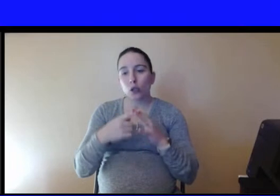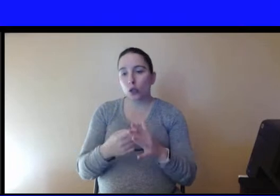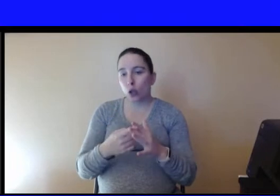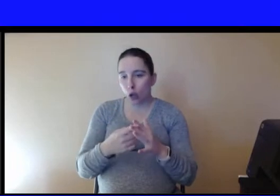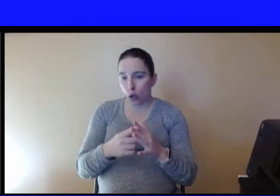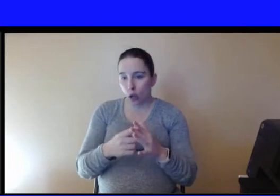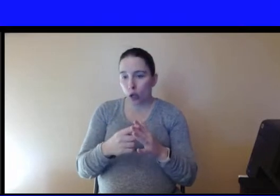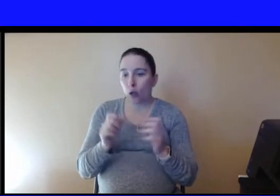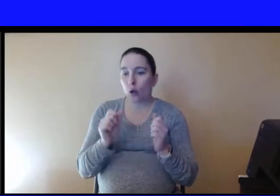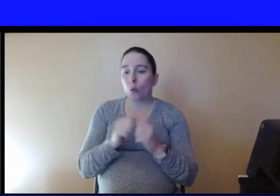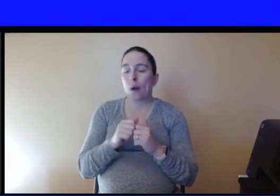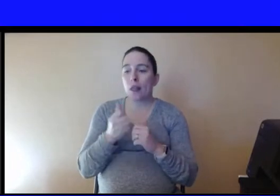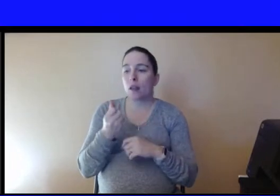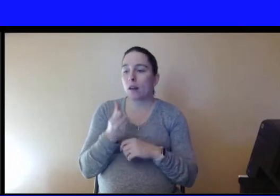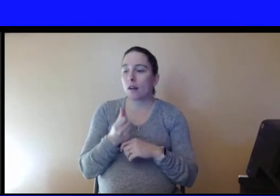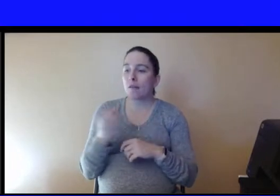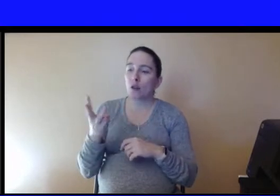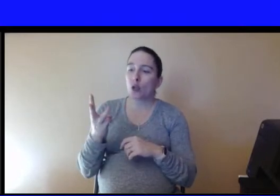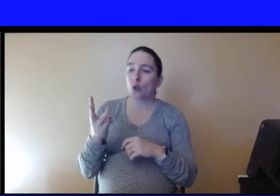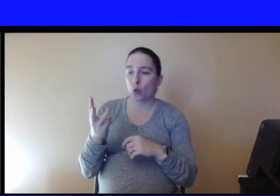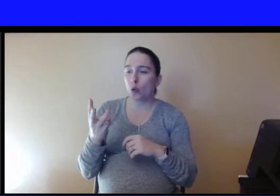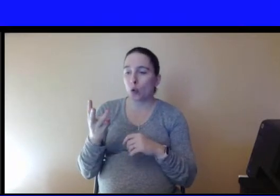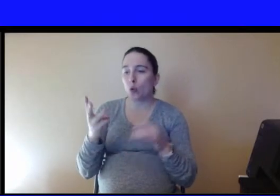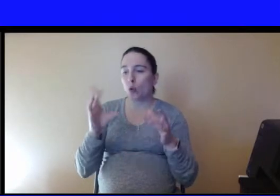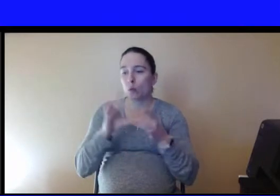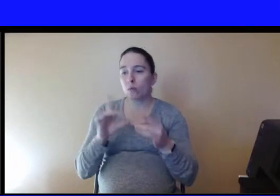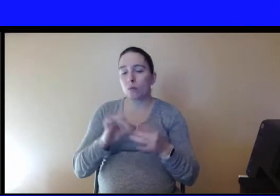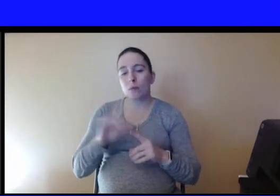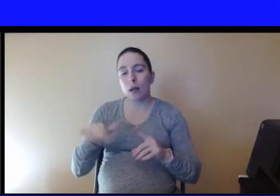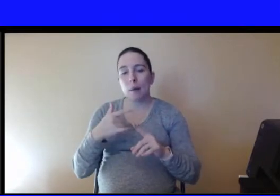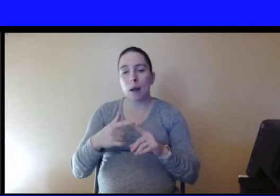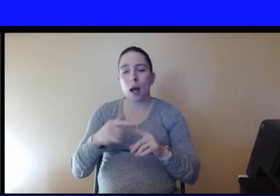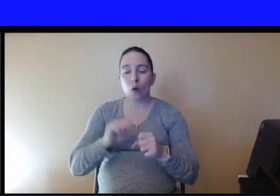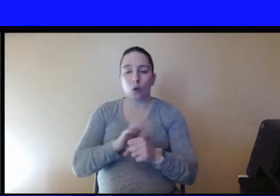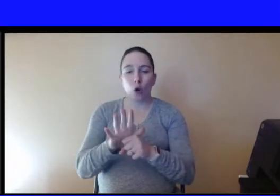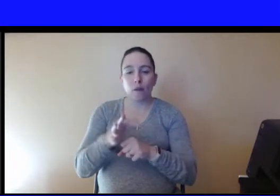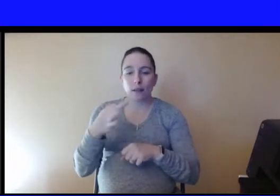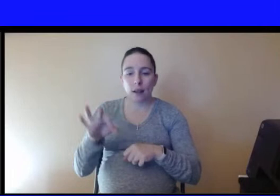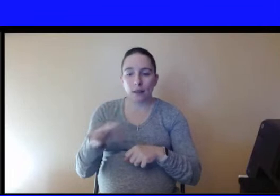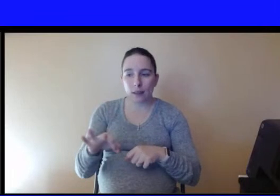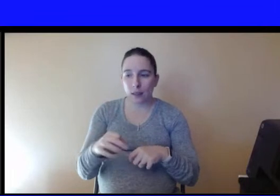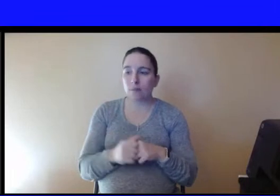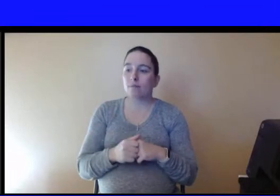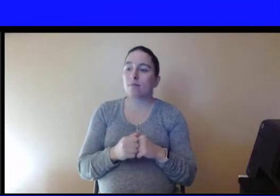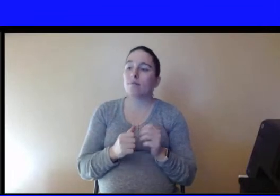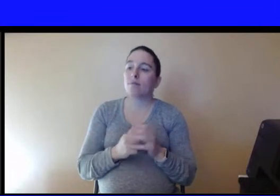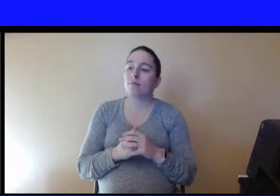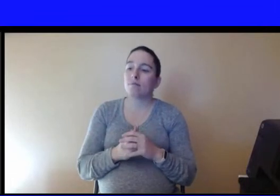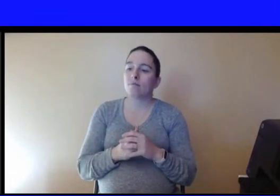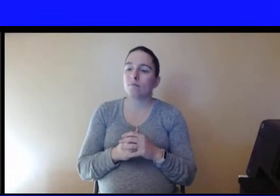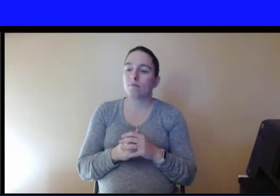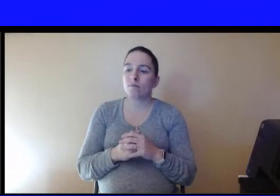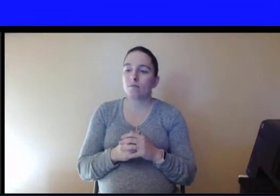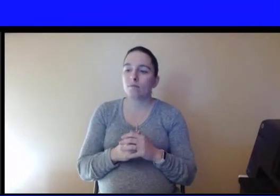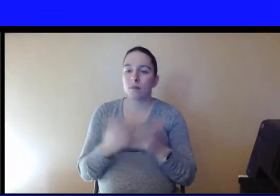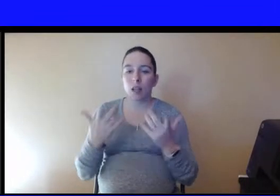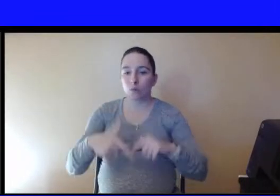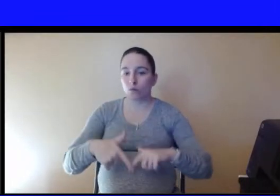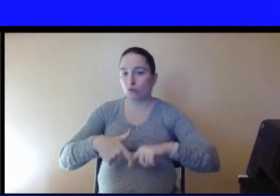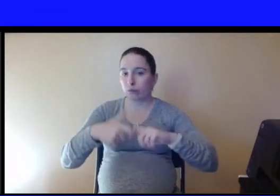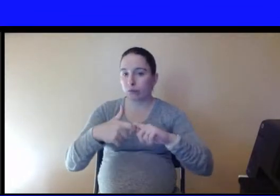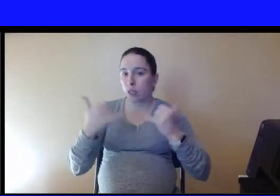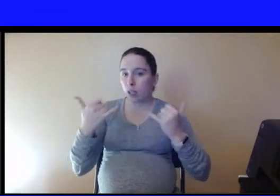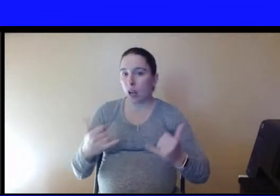are sponsored by government coverage do not have to provide proof of eligibility.